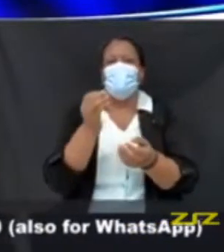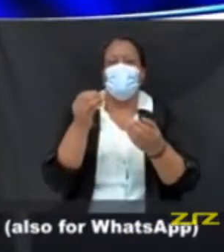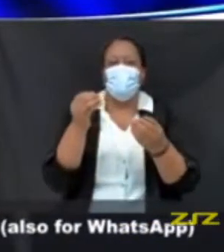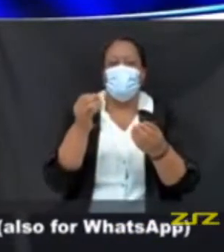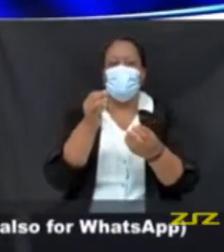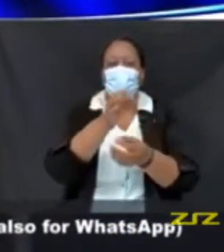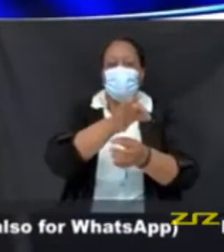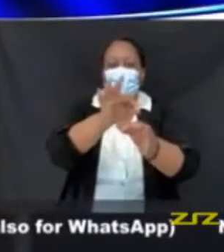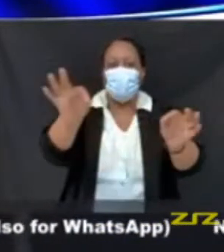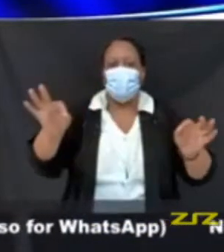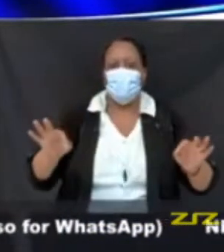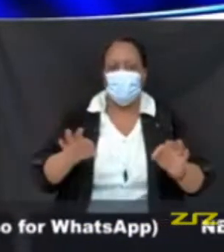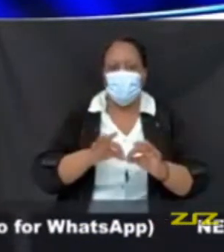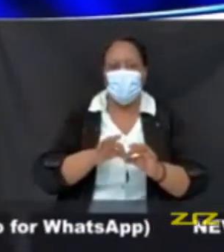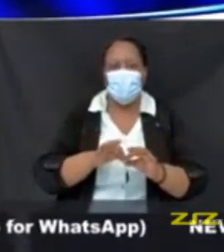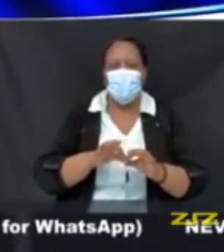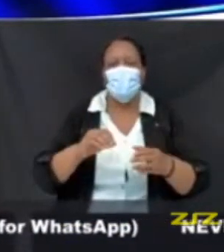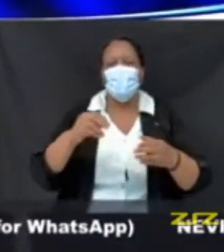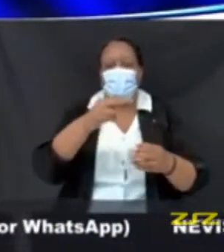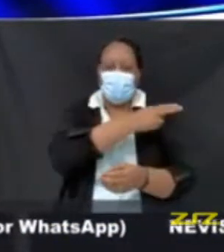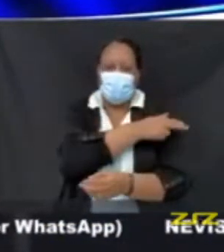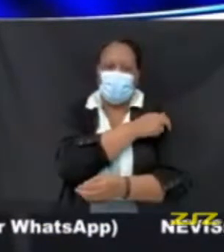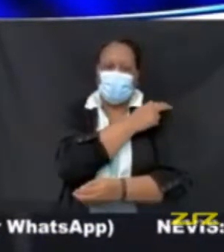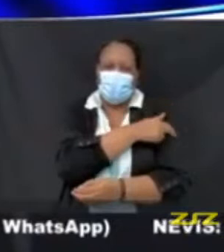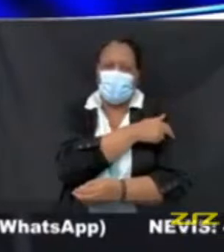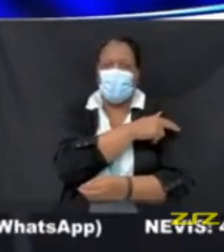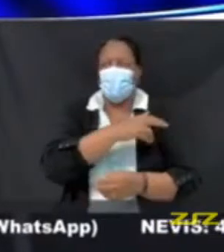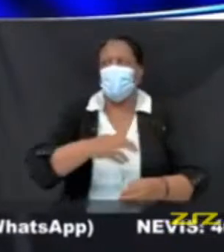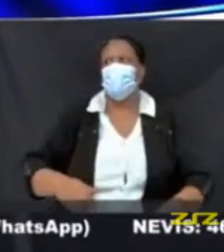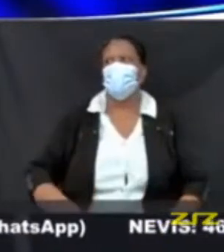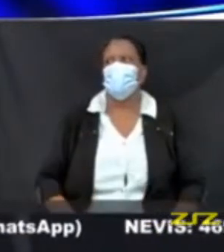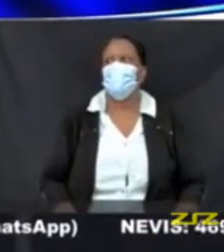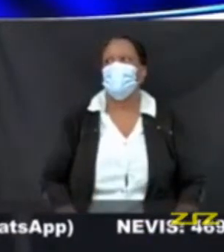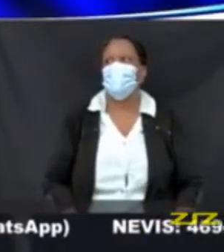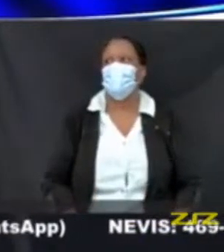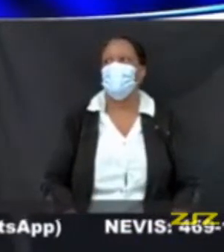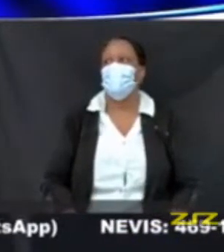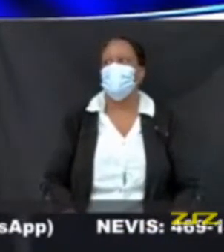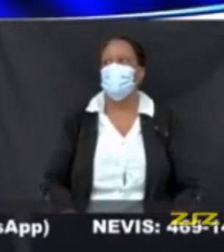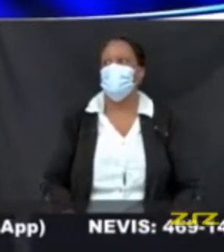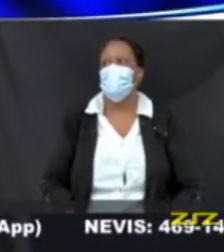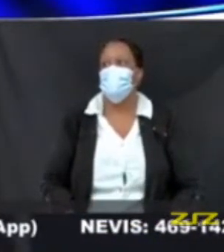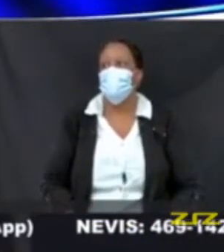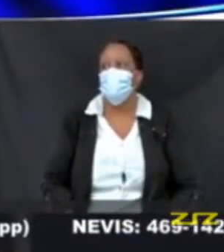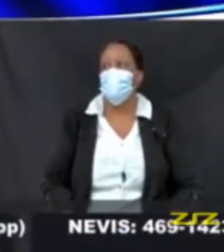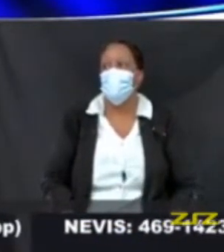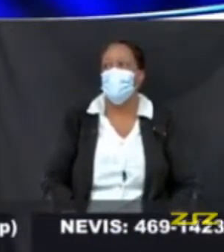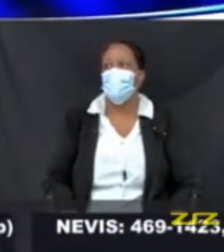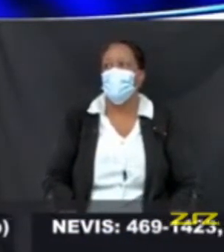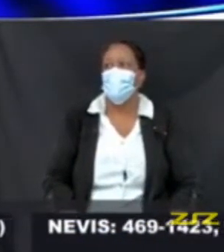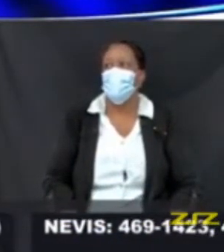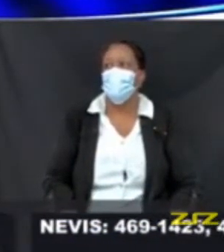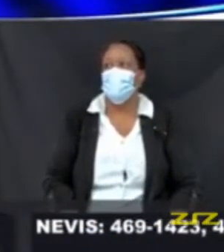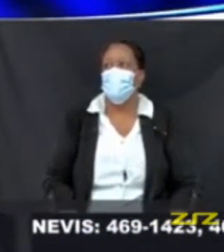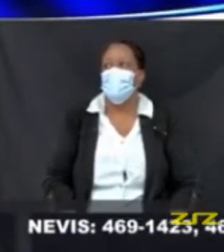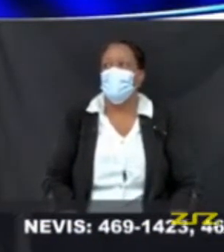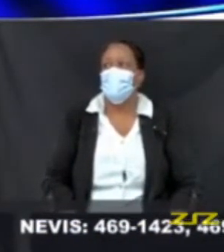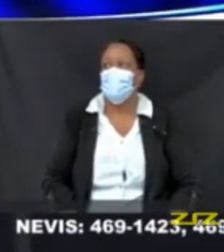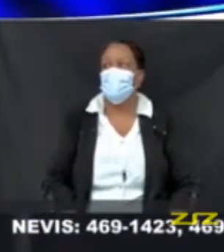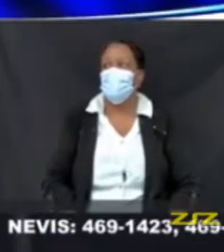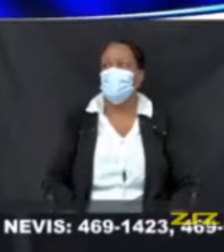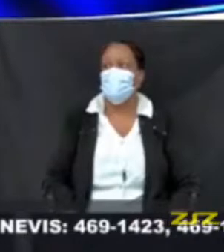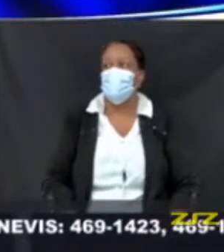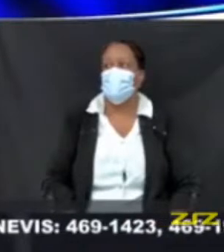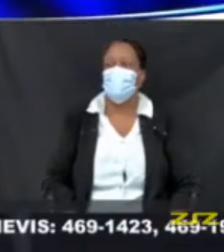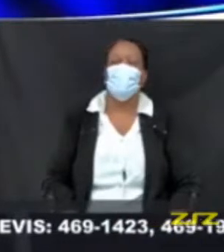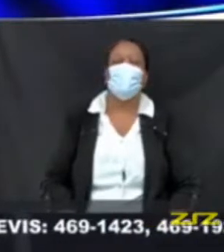Another indicator is the total official international support for 1, transfer and exchange of disaster risk reduction